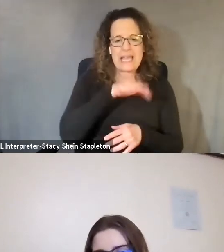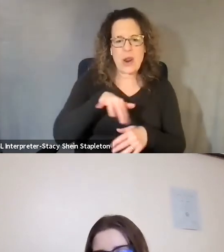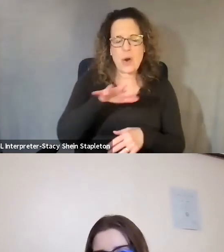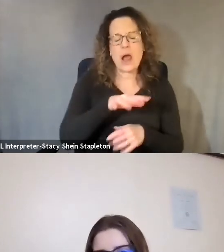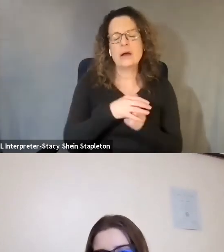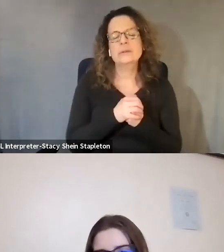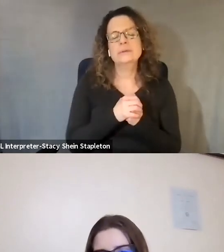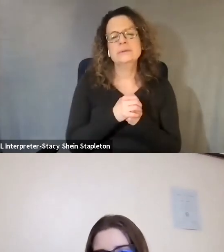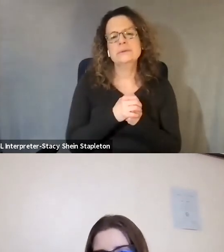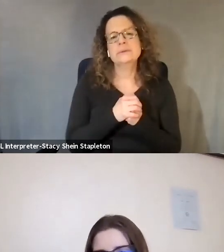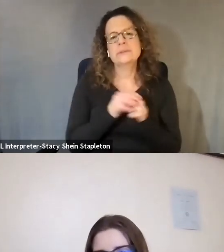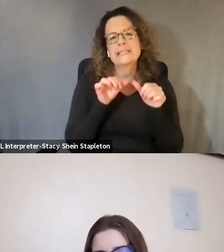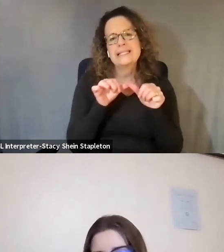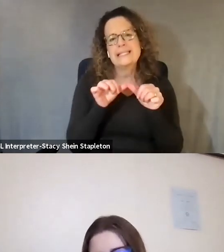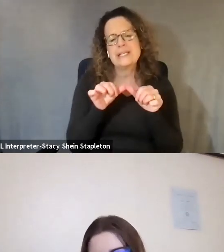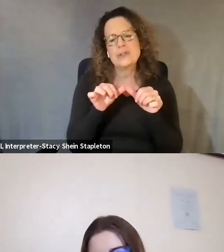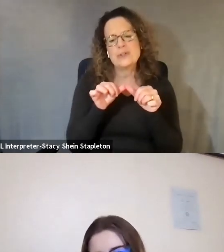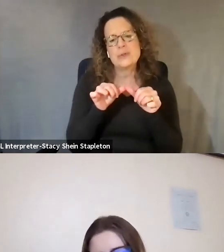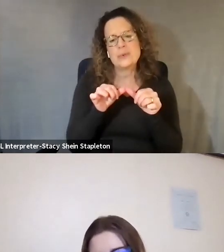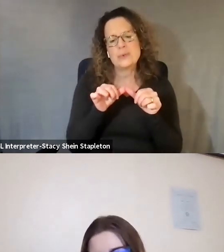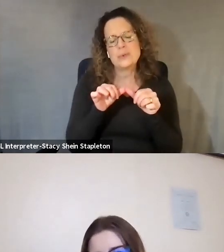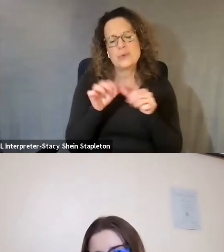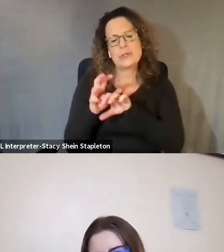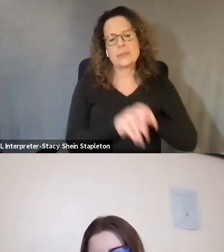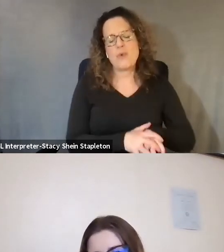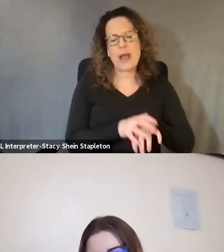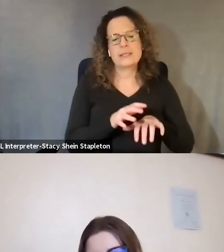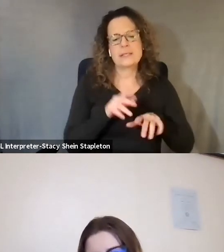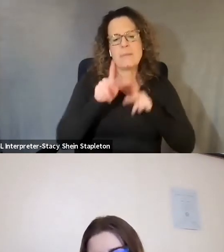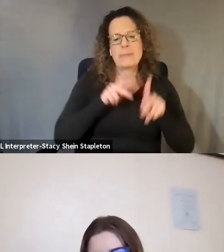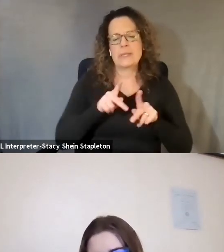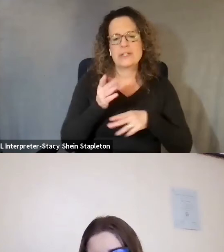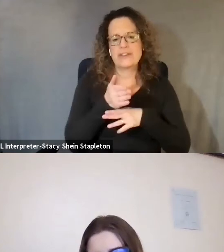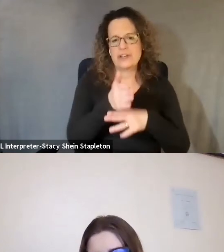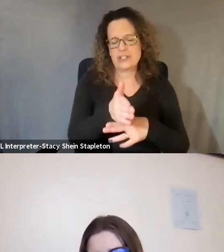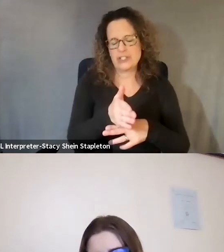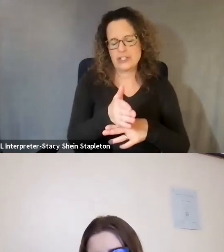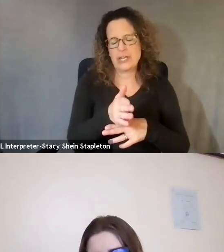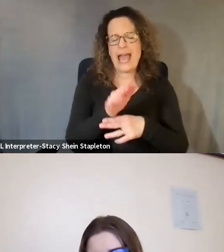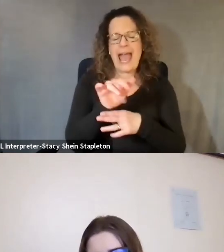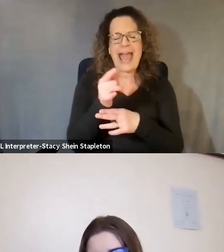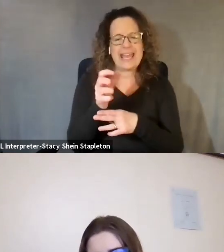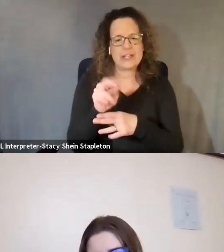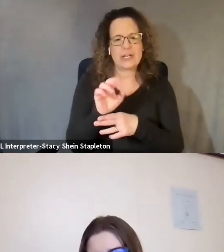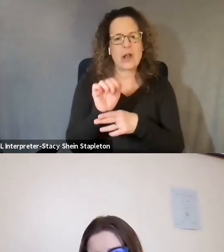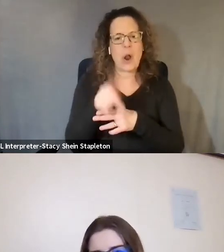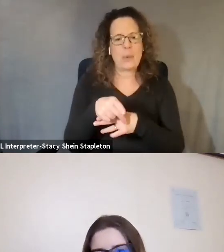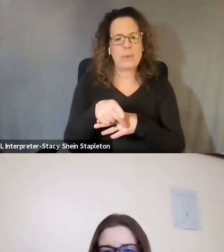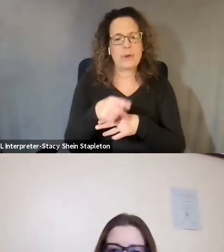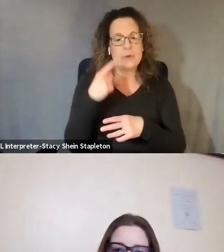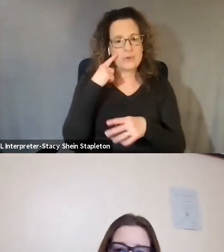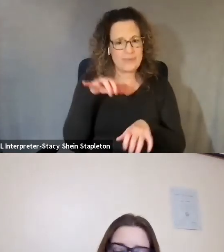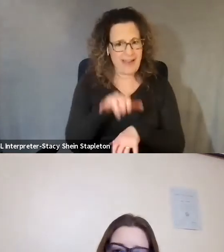is to continue to suppress populations of Asian carp. And to do that, I think what we need to do